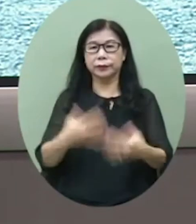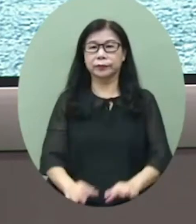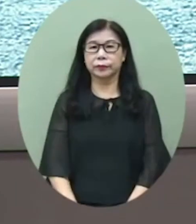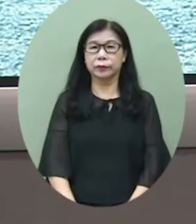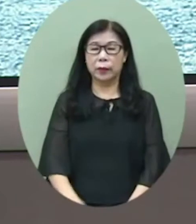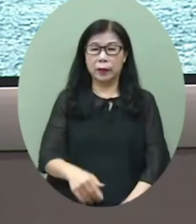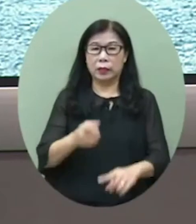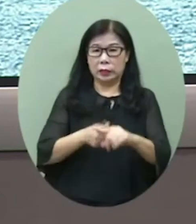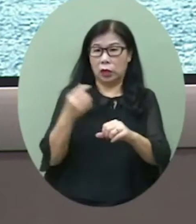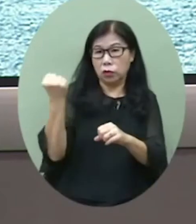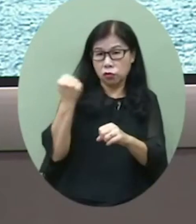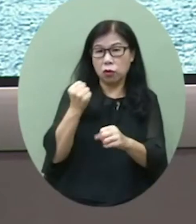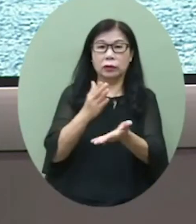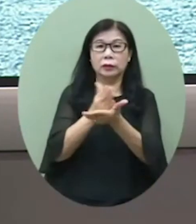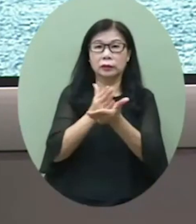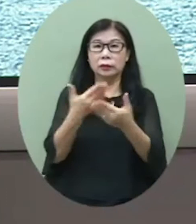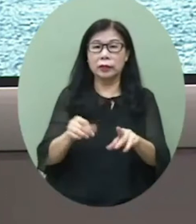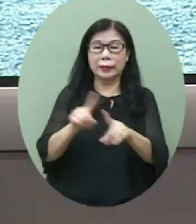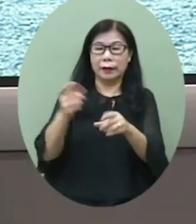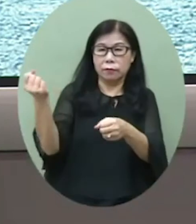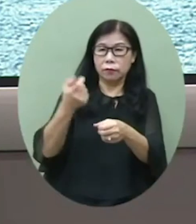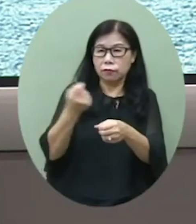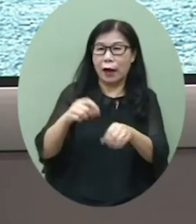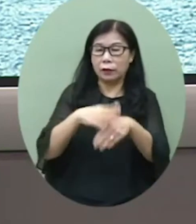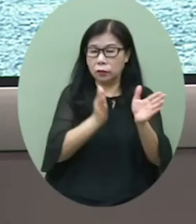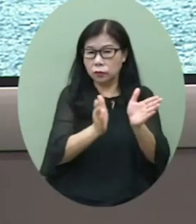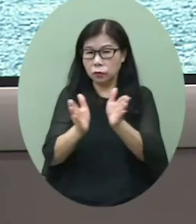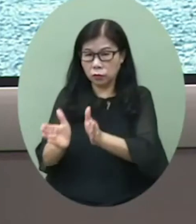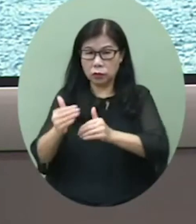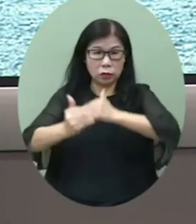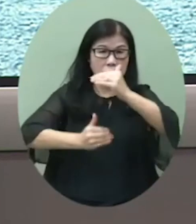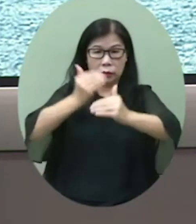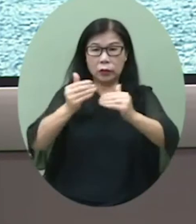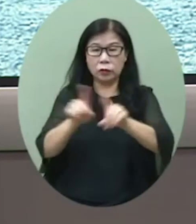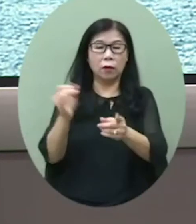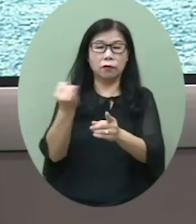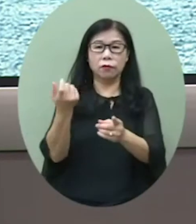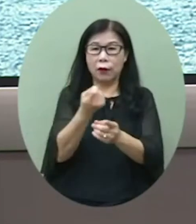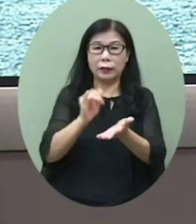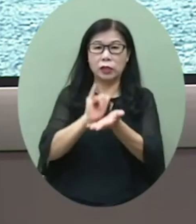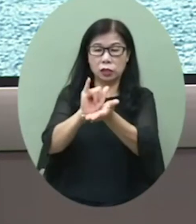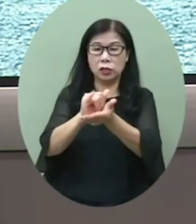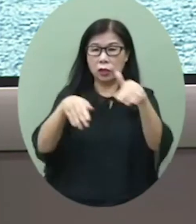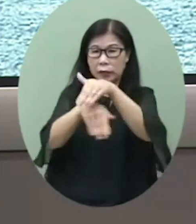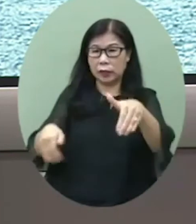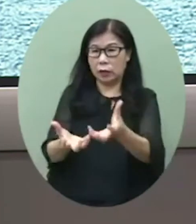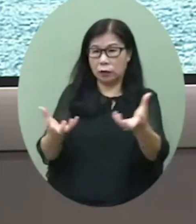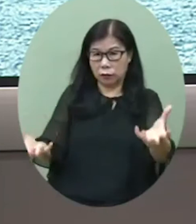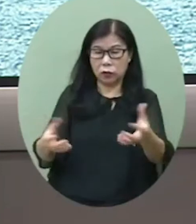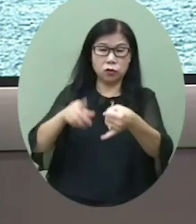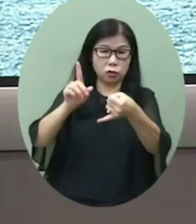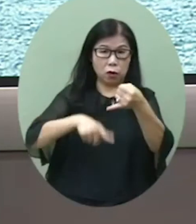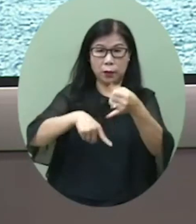patients are not able to be admitted at the first instance. We must apologize for that, and we are doing our very best to speed up the process